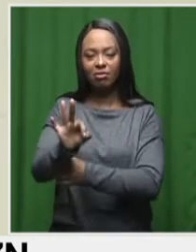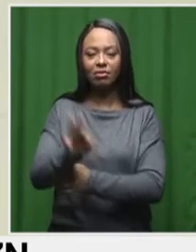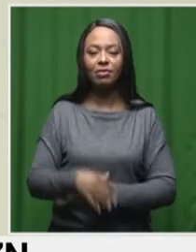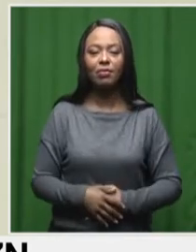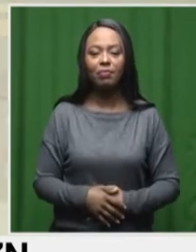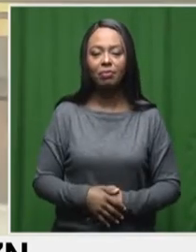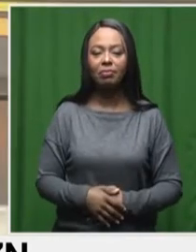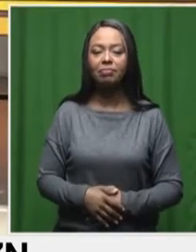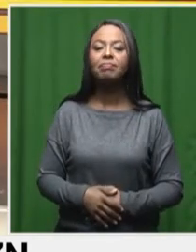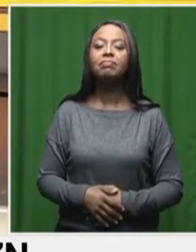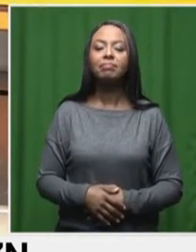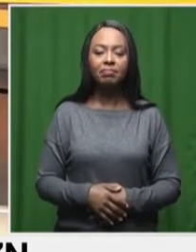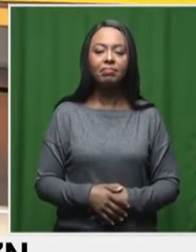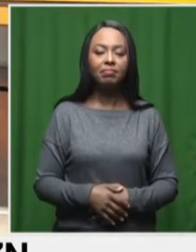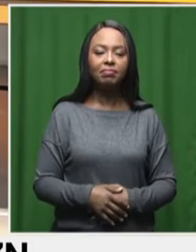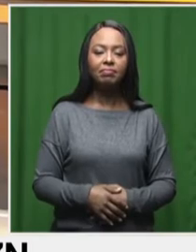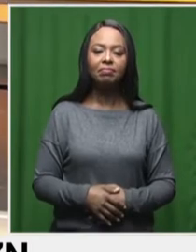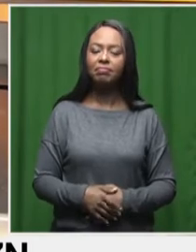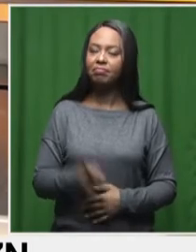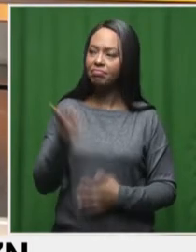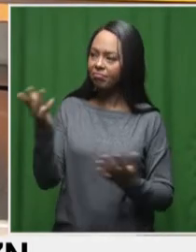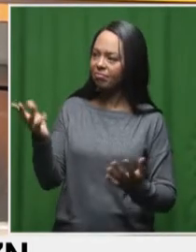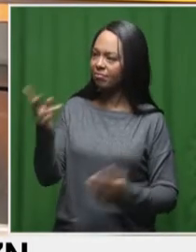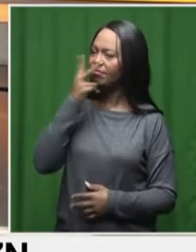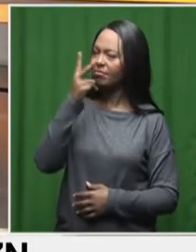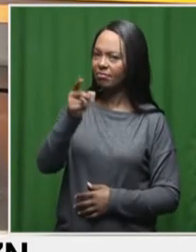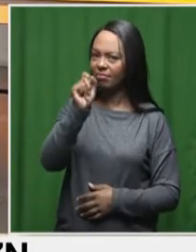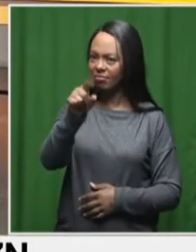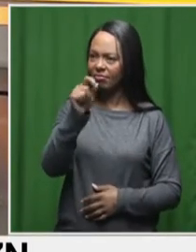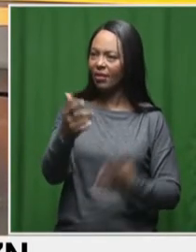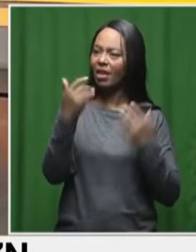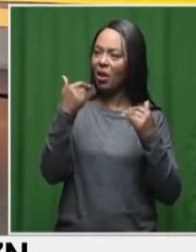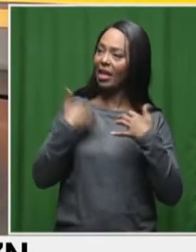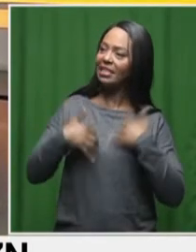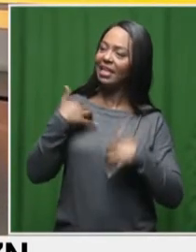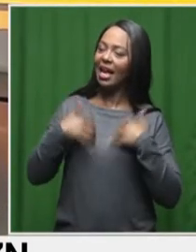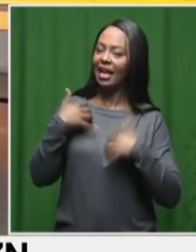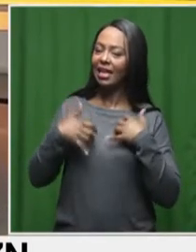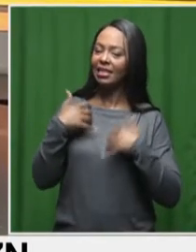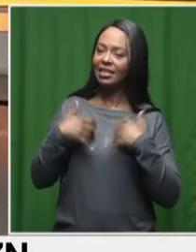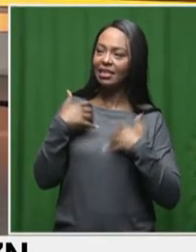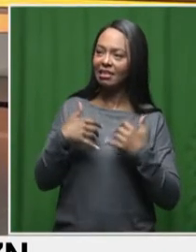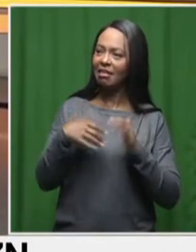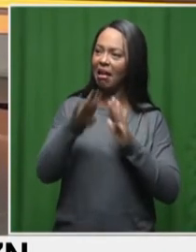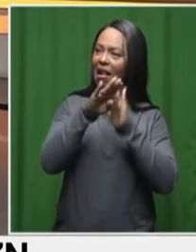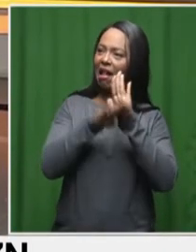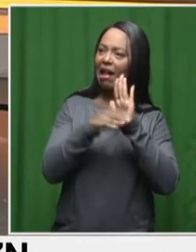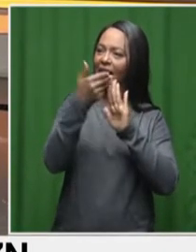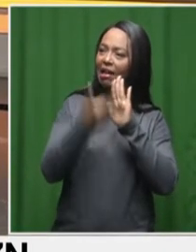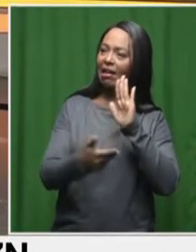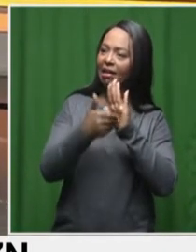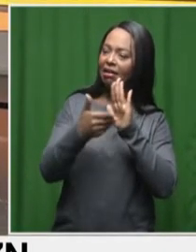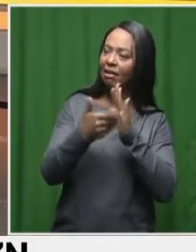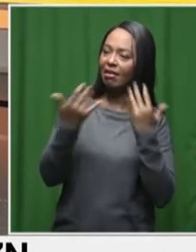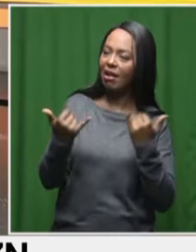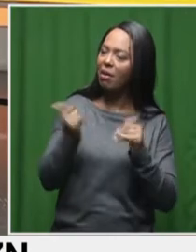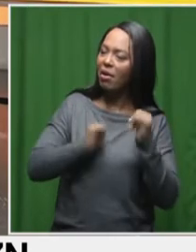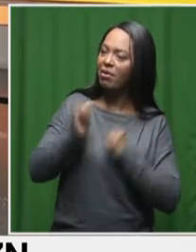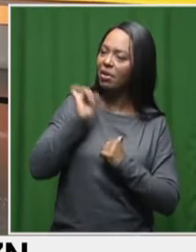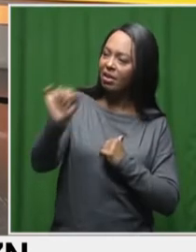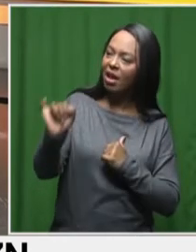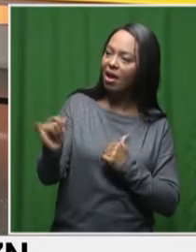2023. Yeah. Selaelo, I mean, I'm looking at this lineup and already it's an exciting lineup. Tell us a little bit about what we can look forward to from your